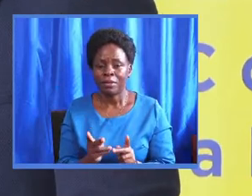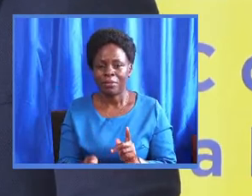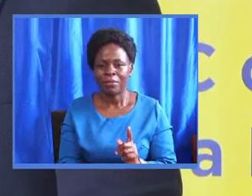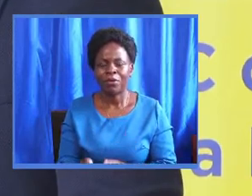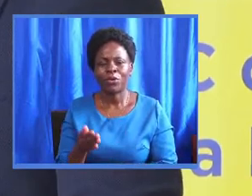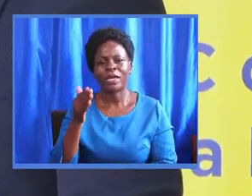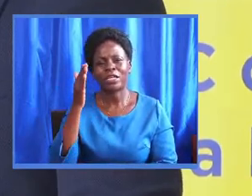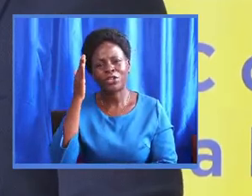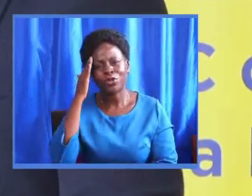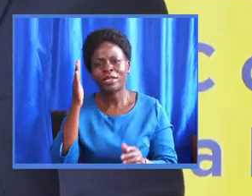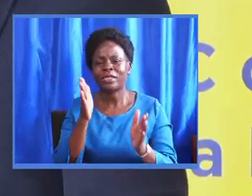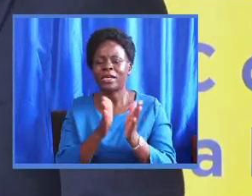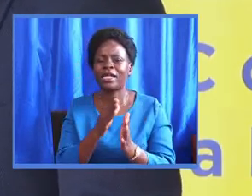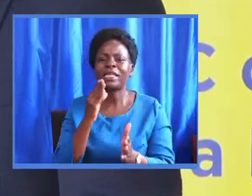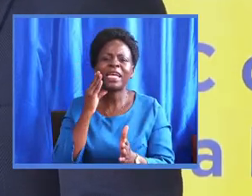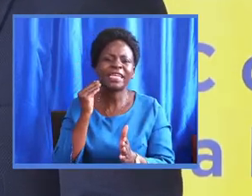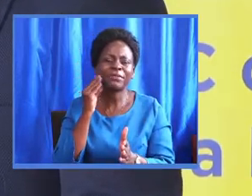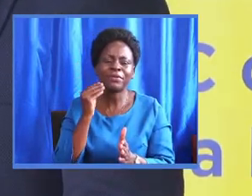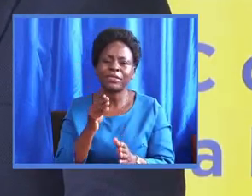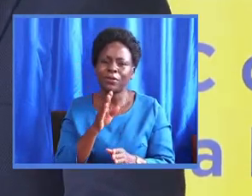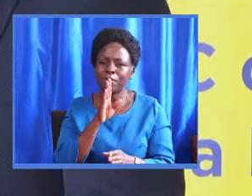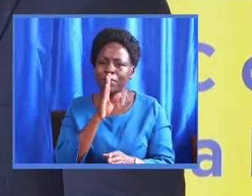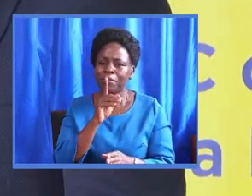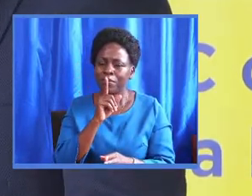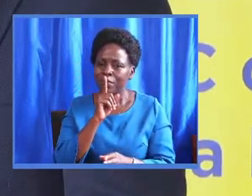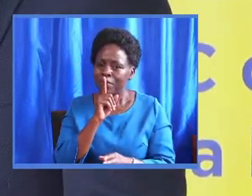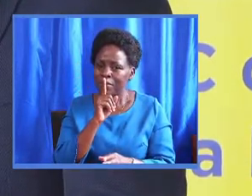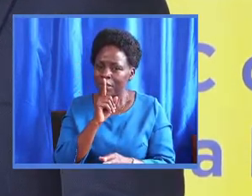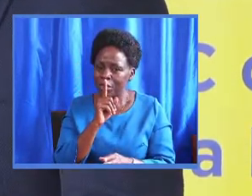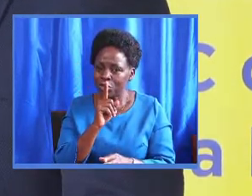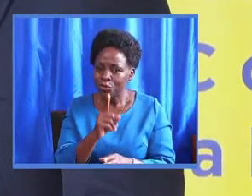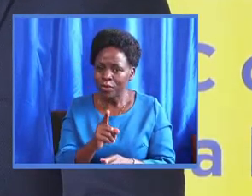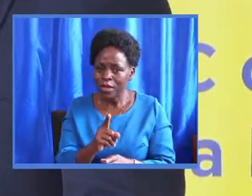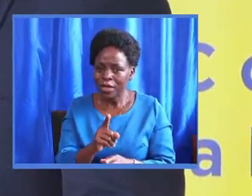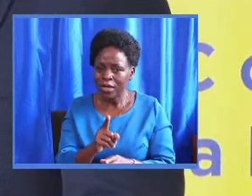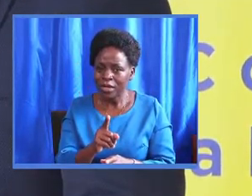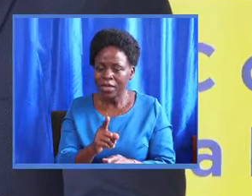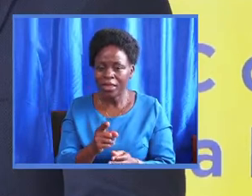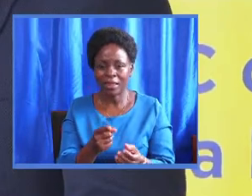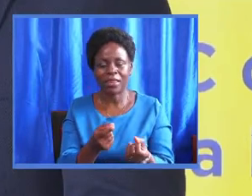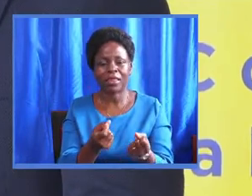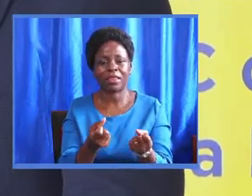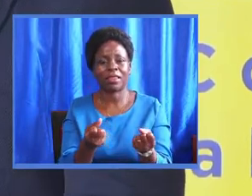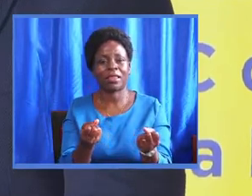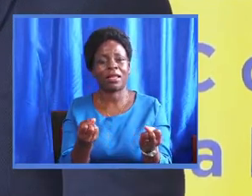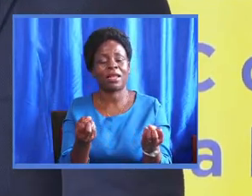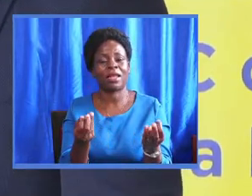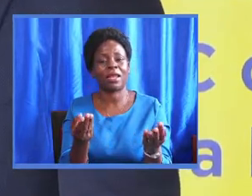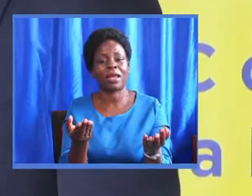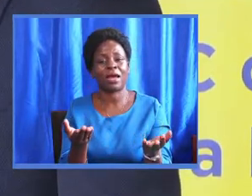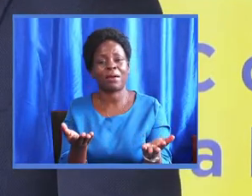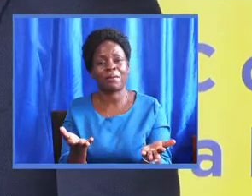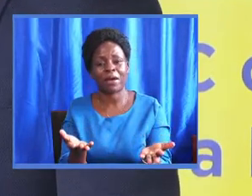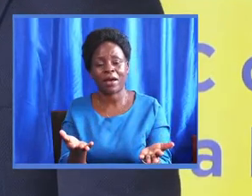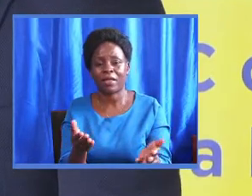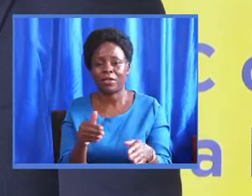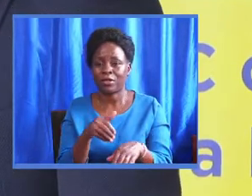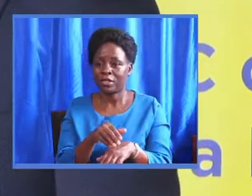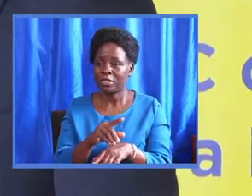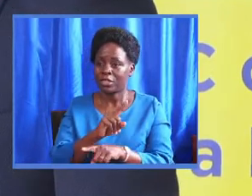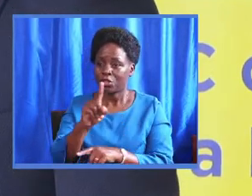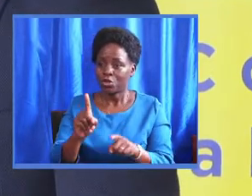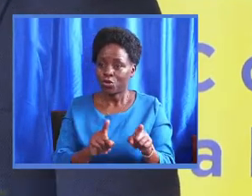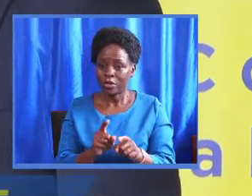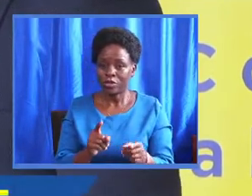and experience. So be sure to learn a thing or two. The number that you can send your question to, that